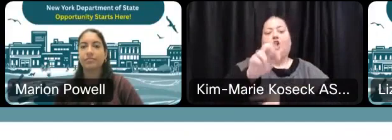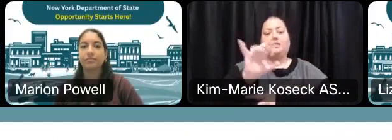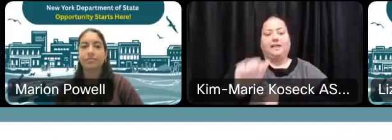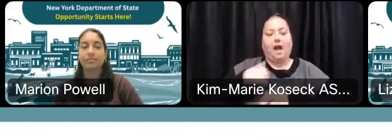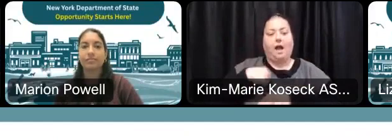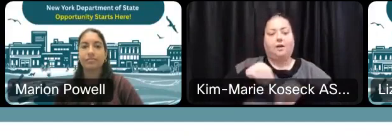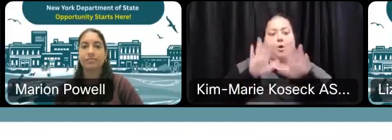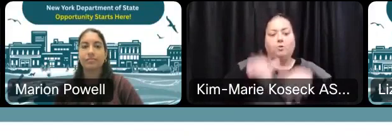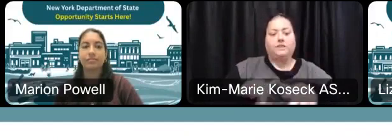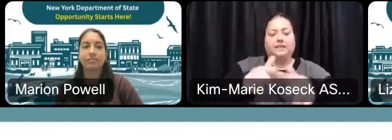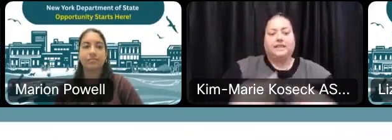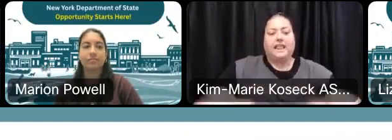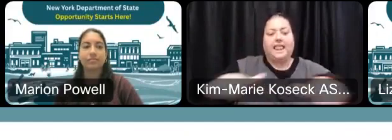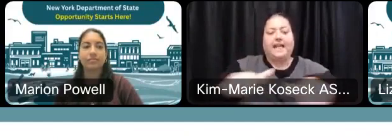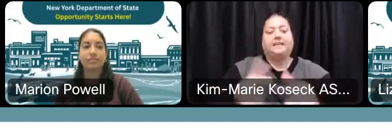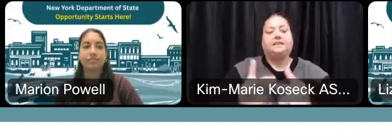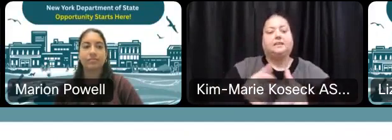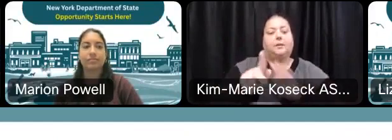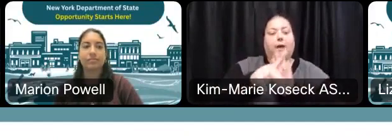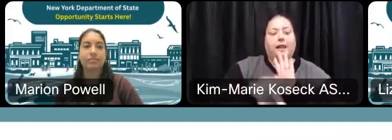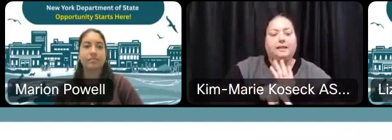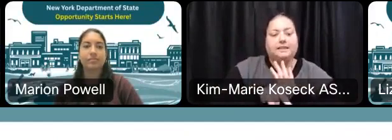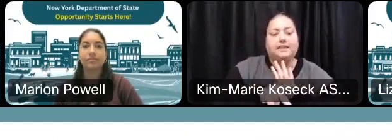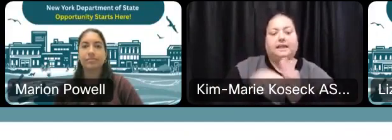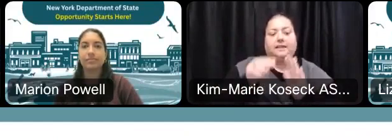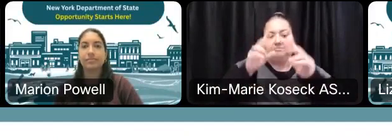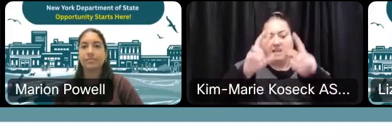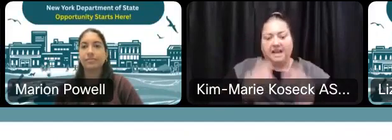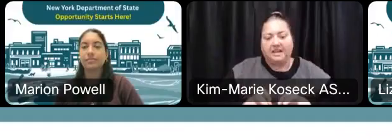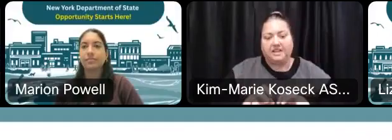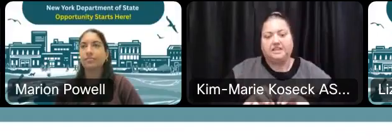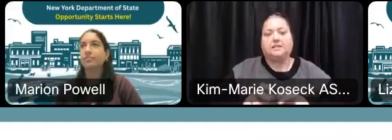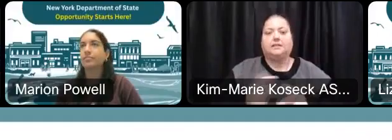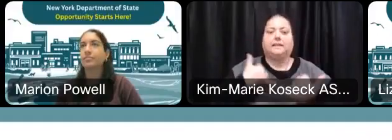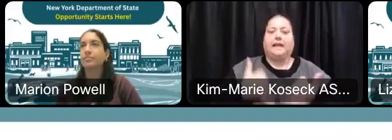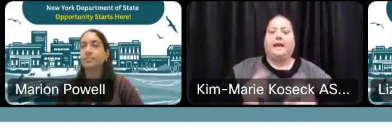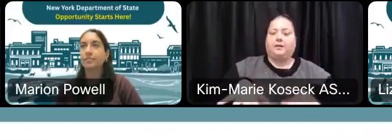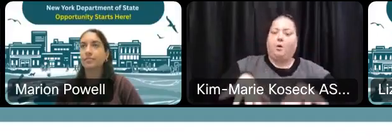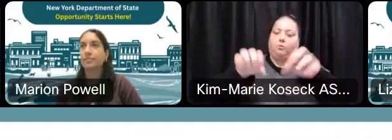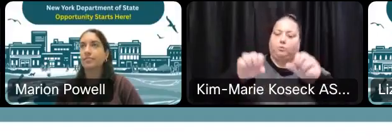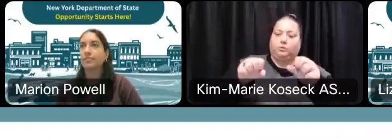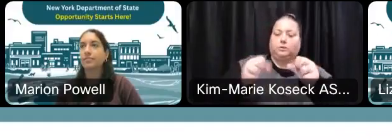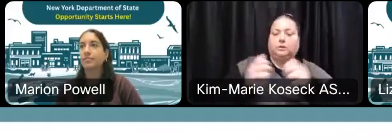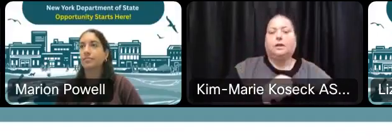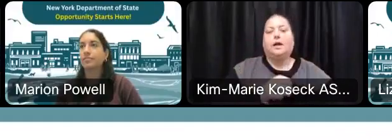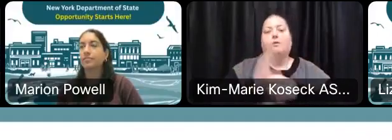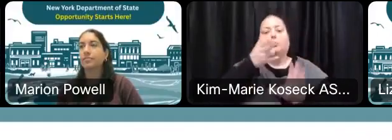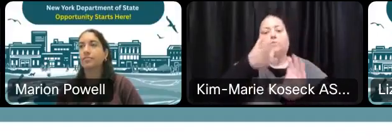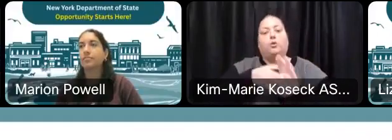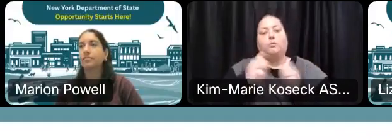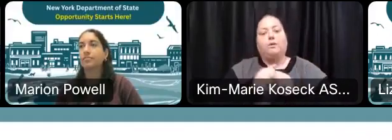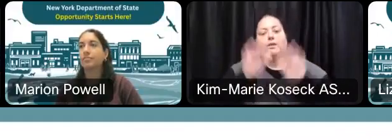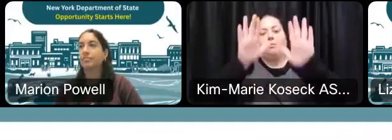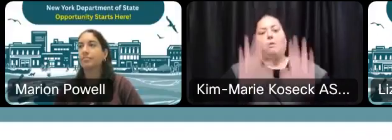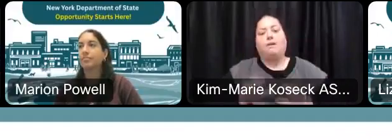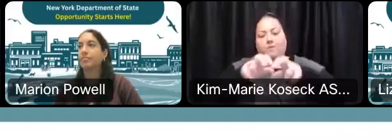in on resiliency adaptation. So I'm today's moderator, and then we are joined with